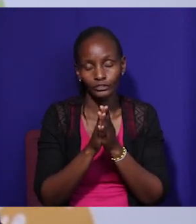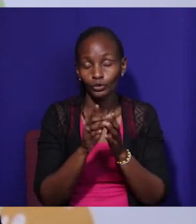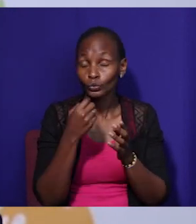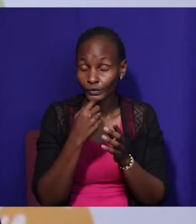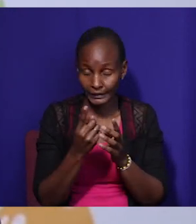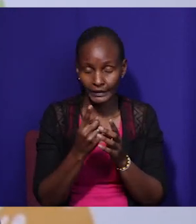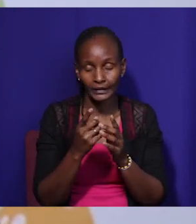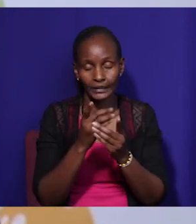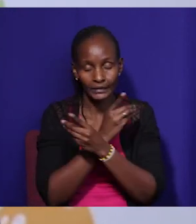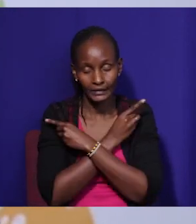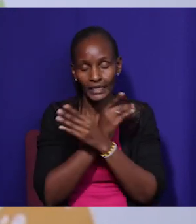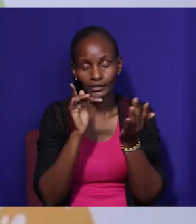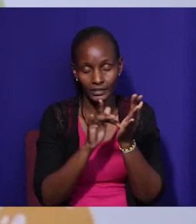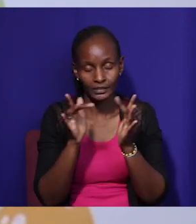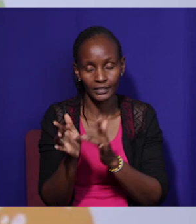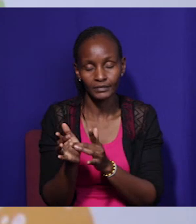Dear Jesus,